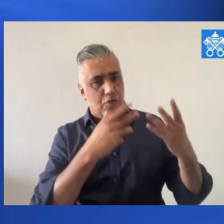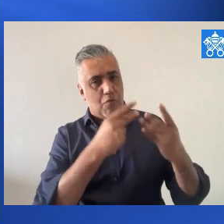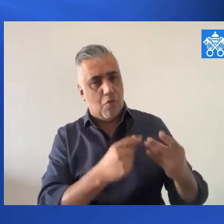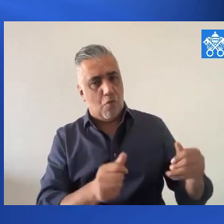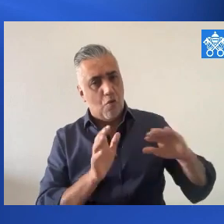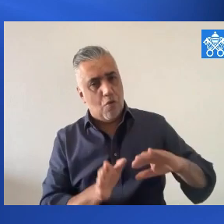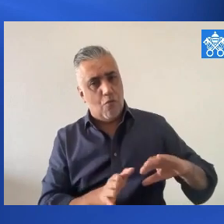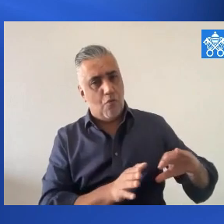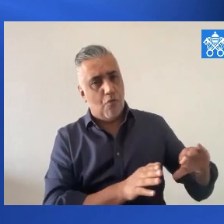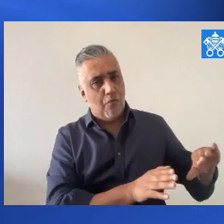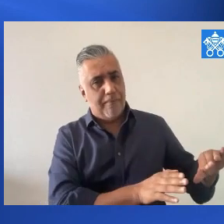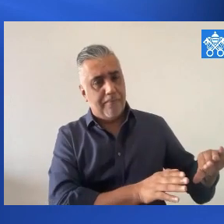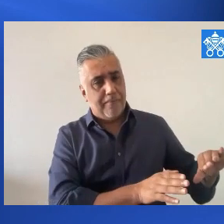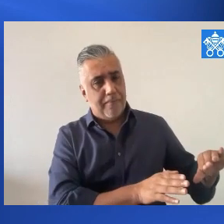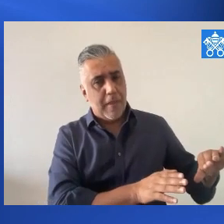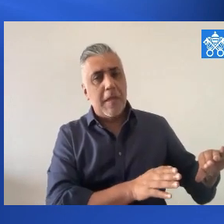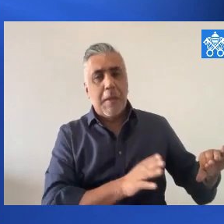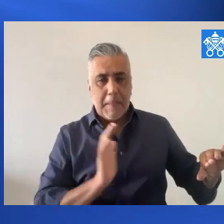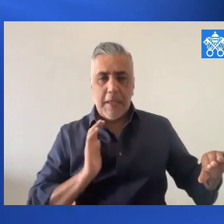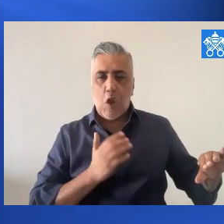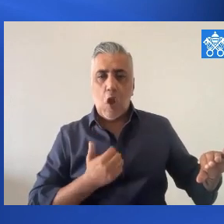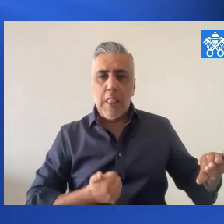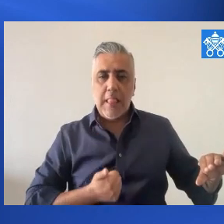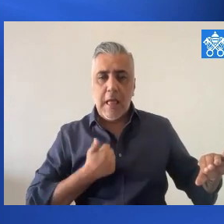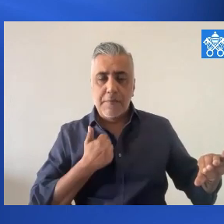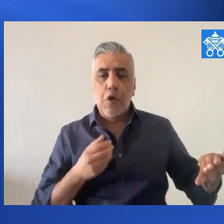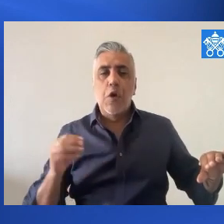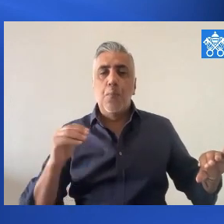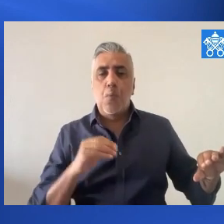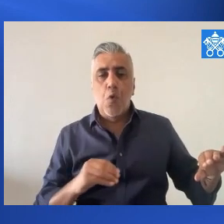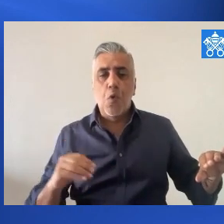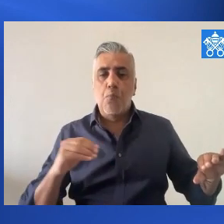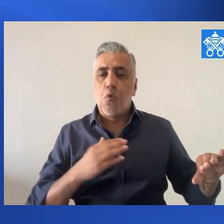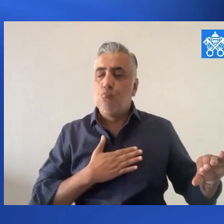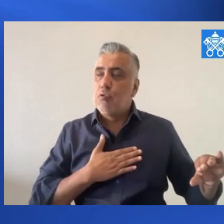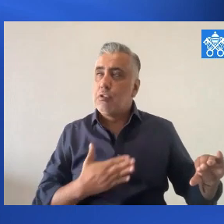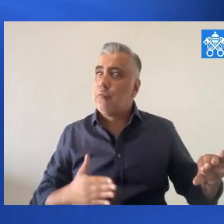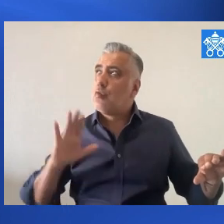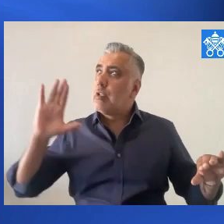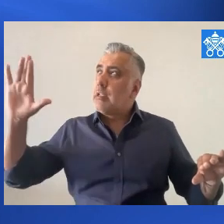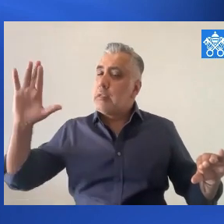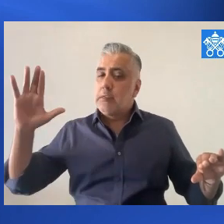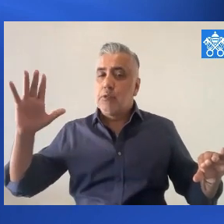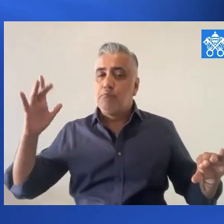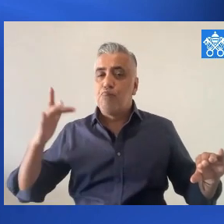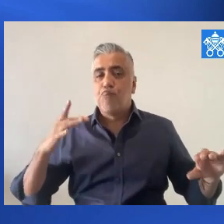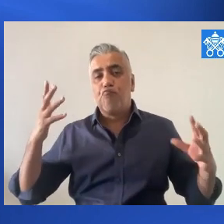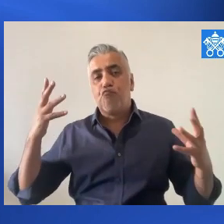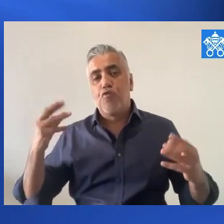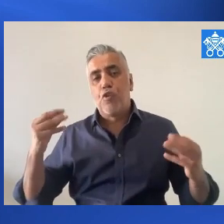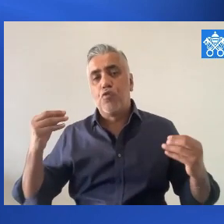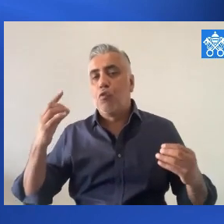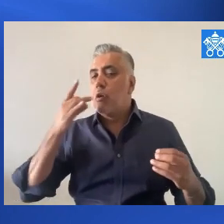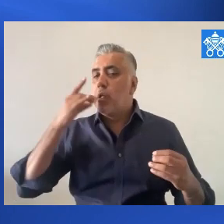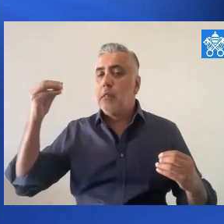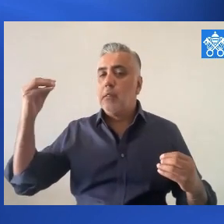can melt doubts and fears in a gentle way, making our lives increasingly receptive to